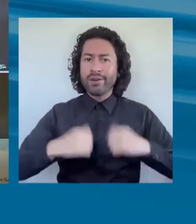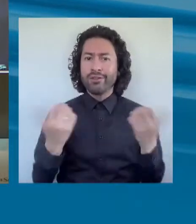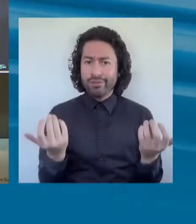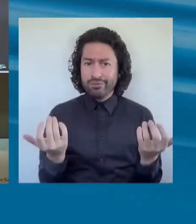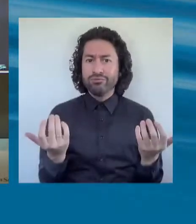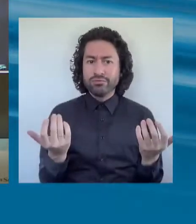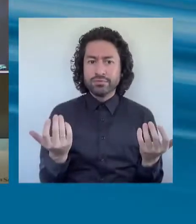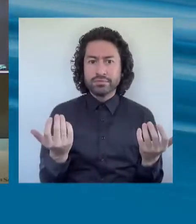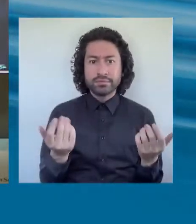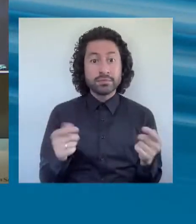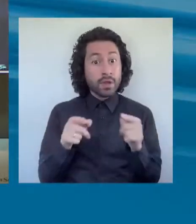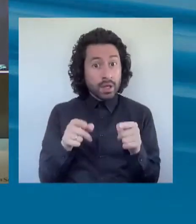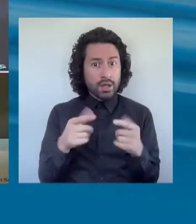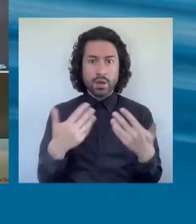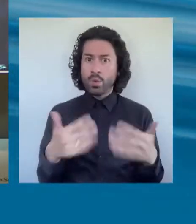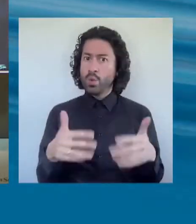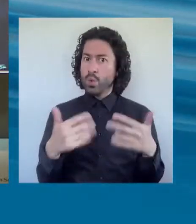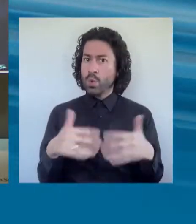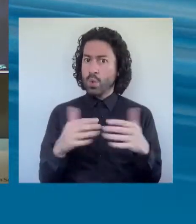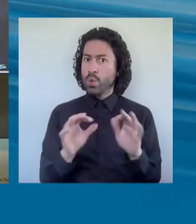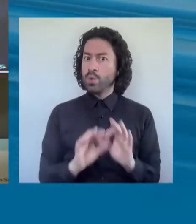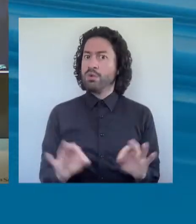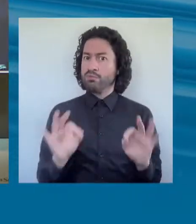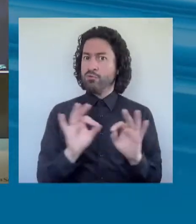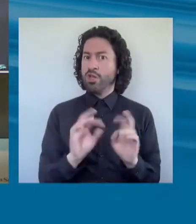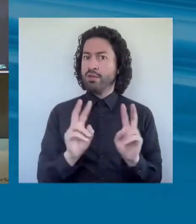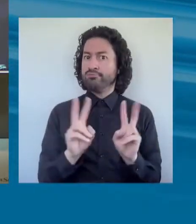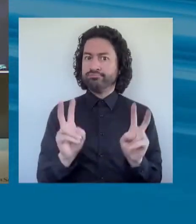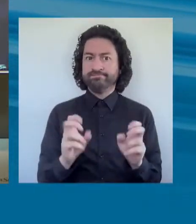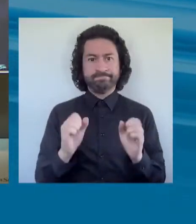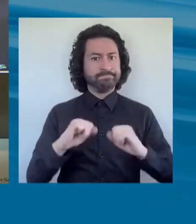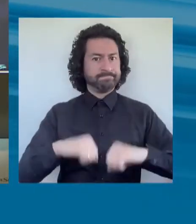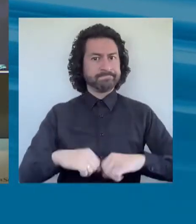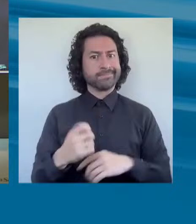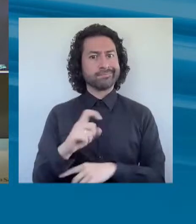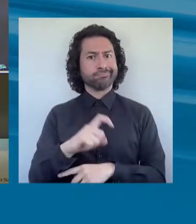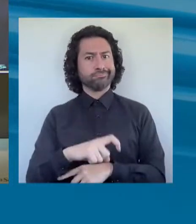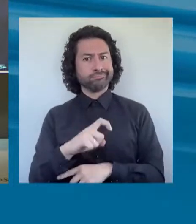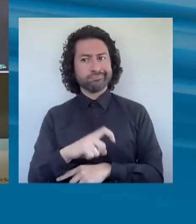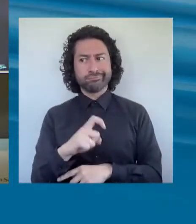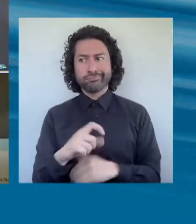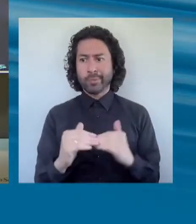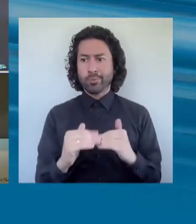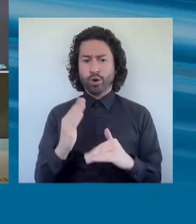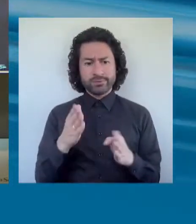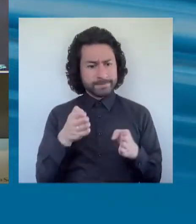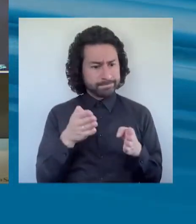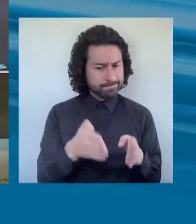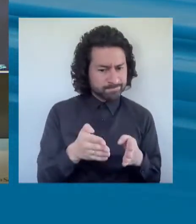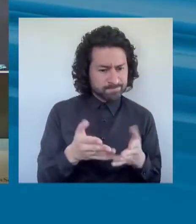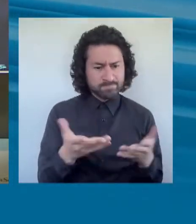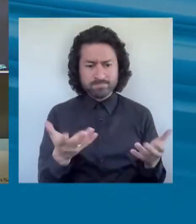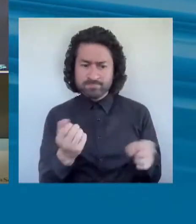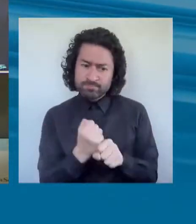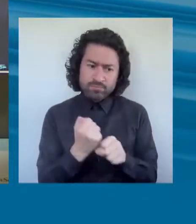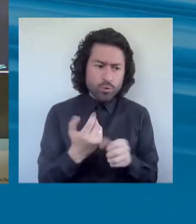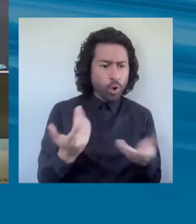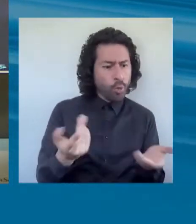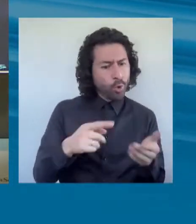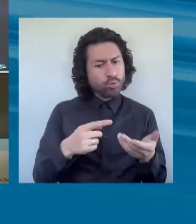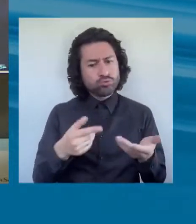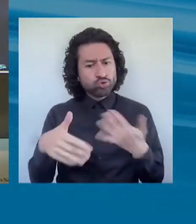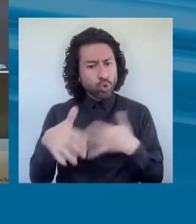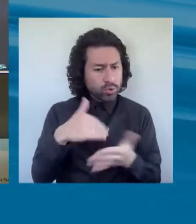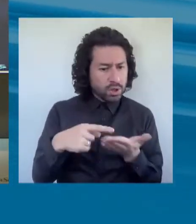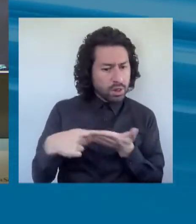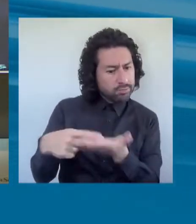agreements. This is very important and entails working more precisely